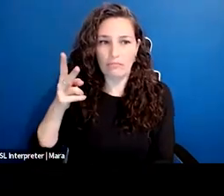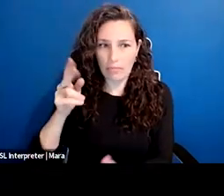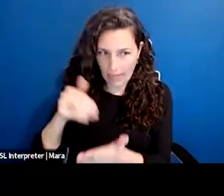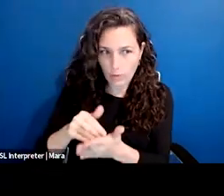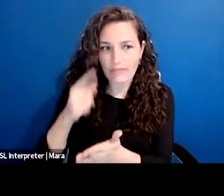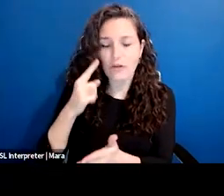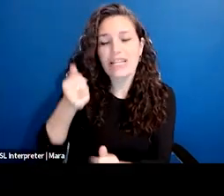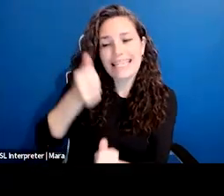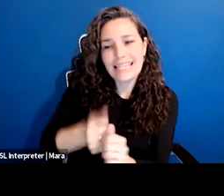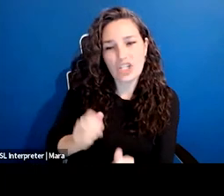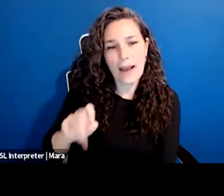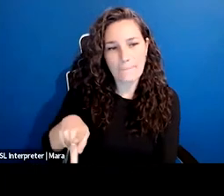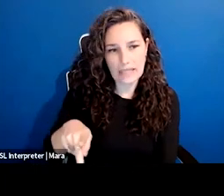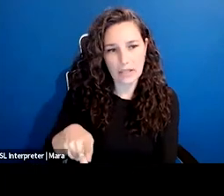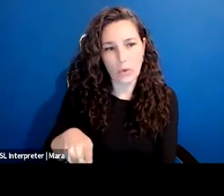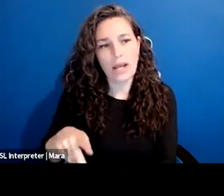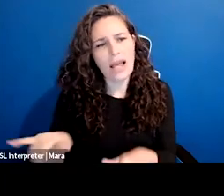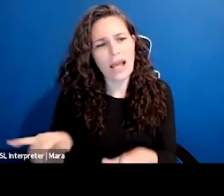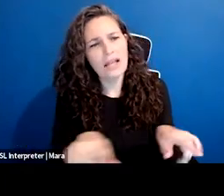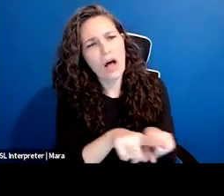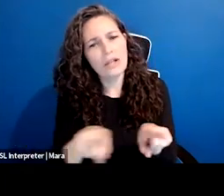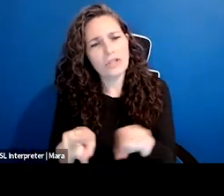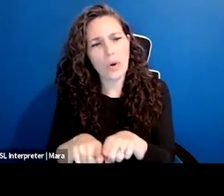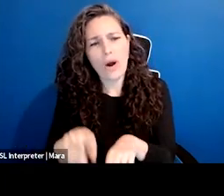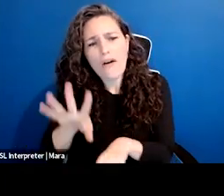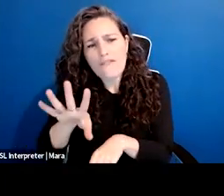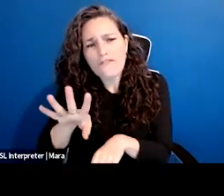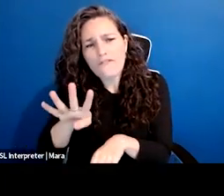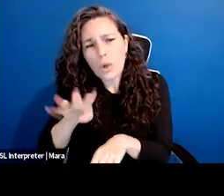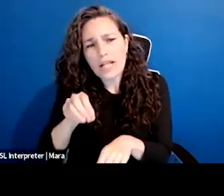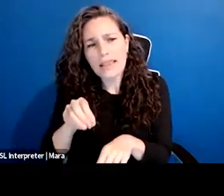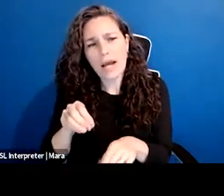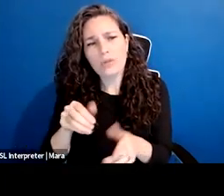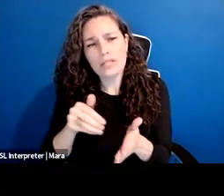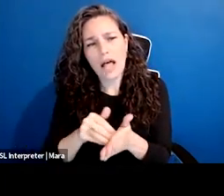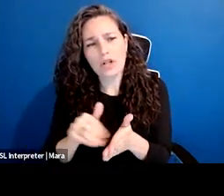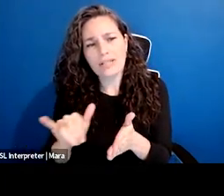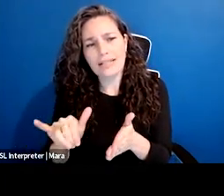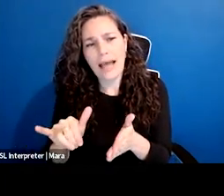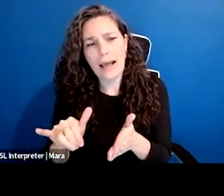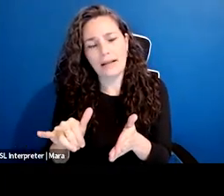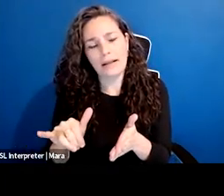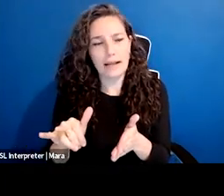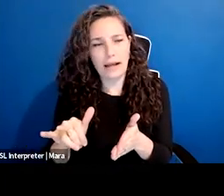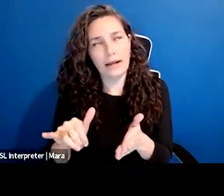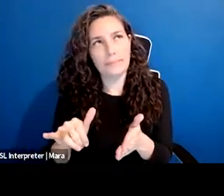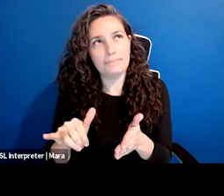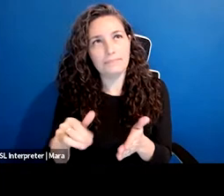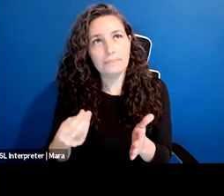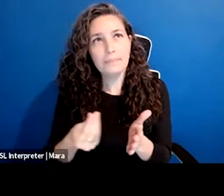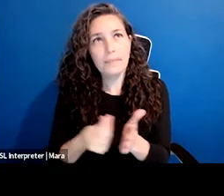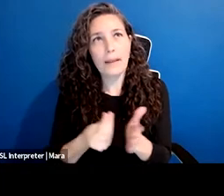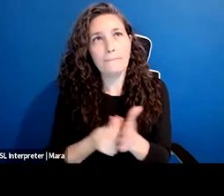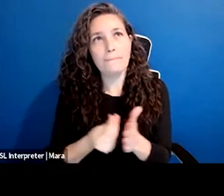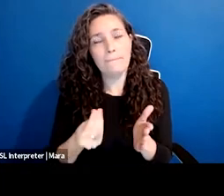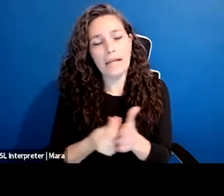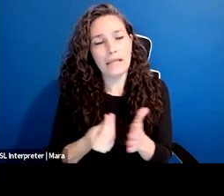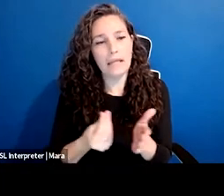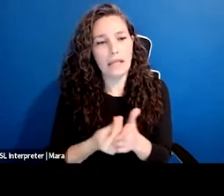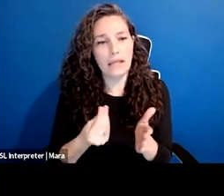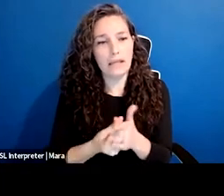break in Schedule F that I think we should mention here, which is $40,000. So in that television new media world, when you hit